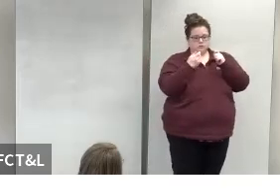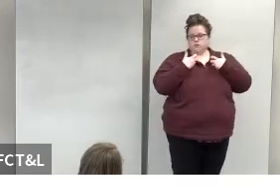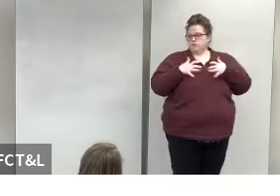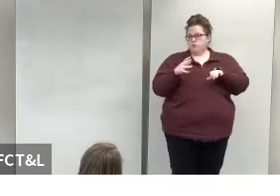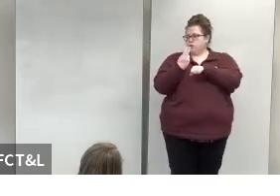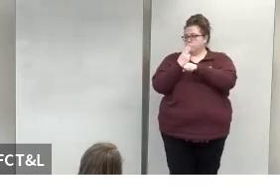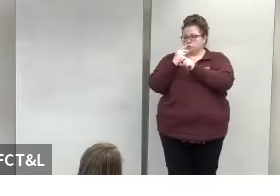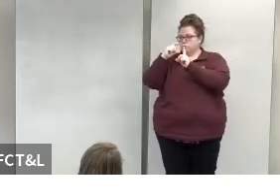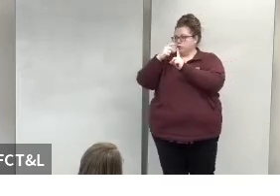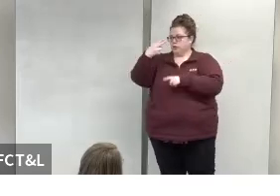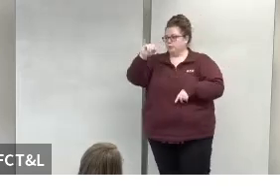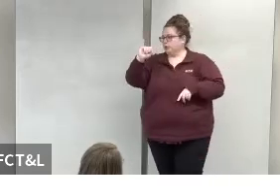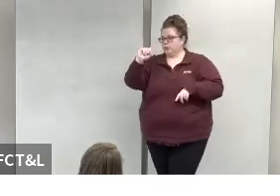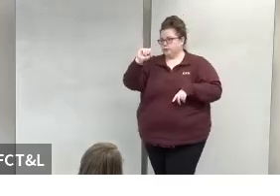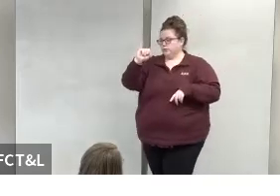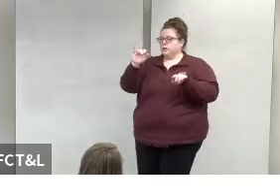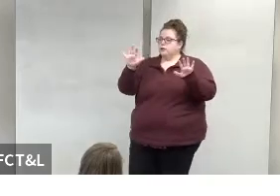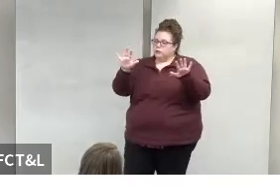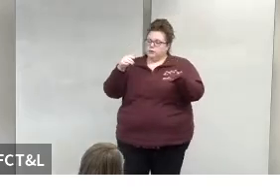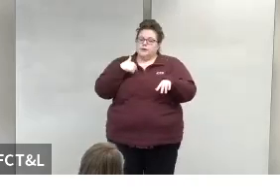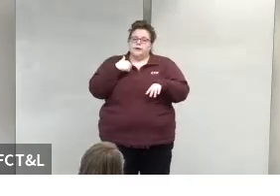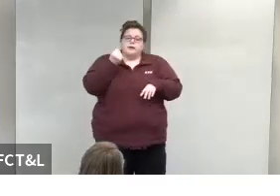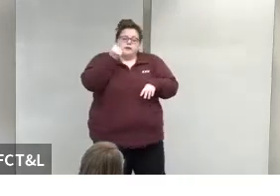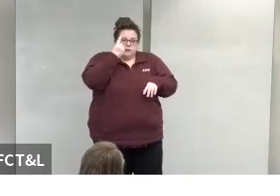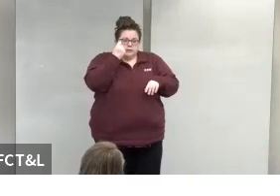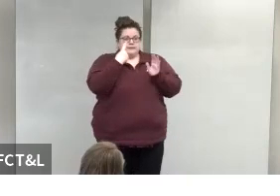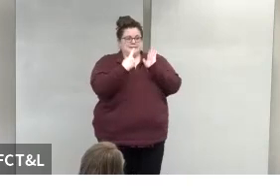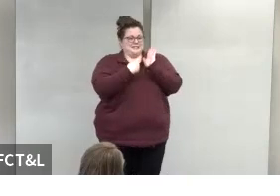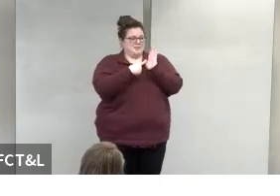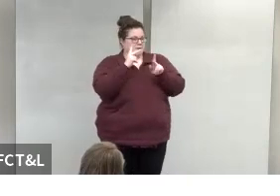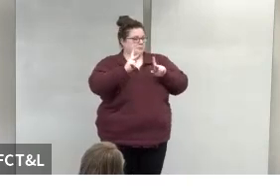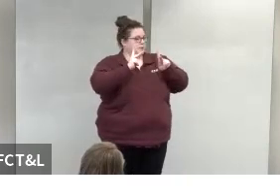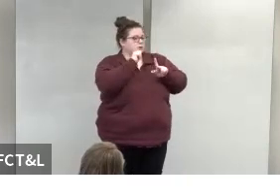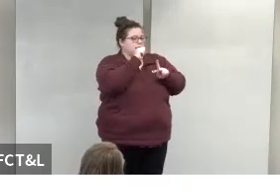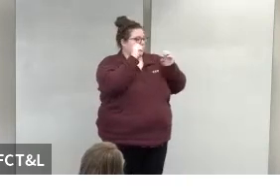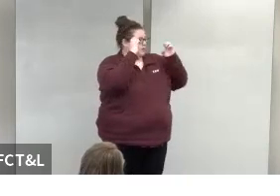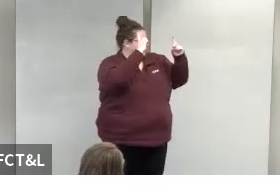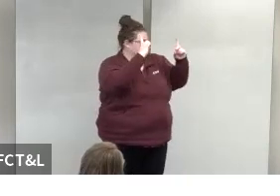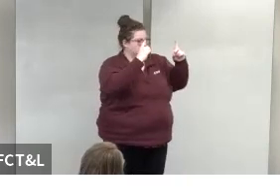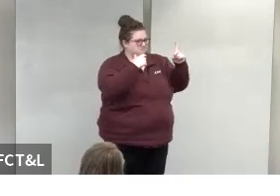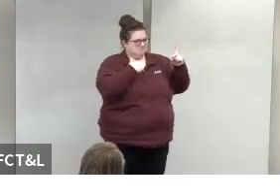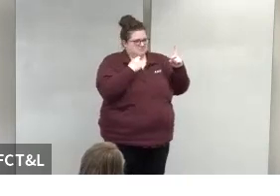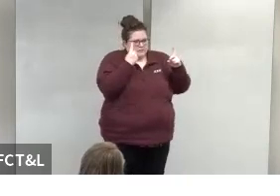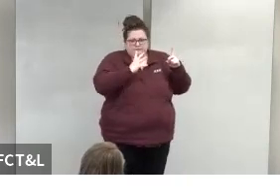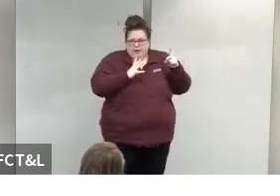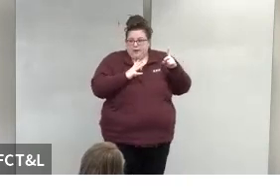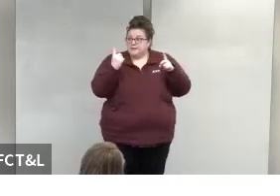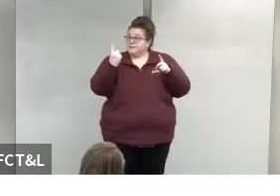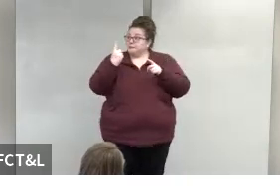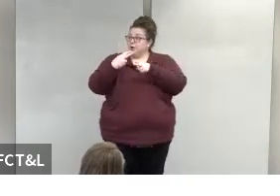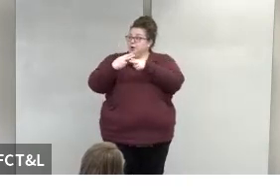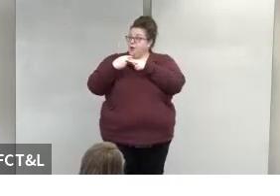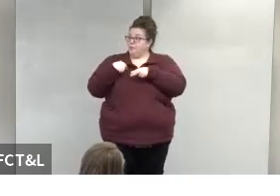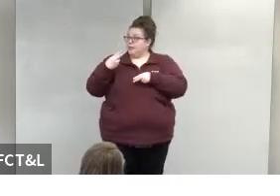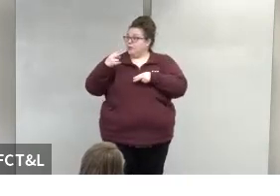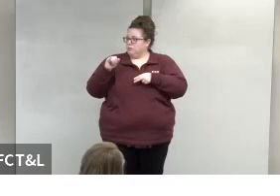why that terminology has changed over the years. So we have let go of hearing impaired. Now, sometimes people who are not